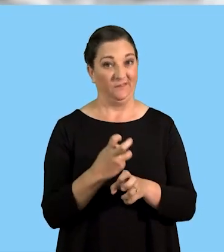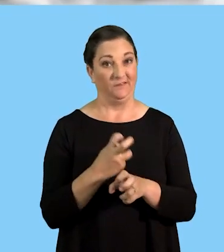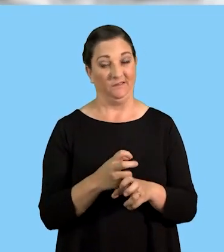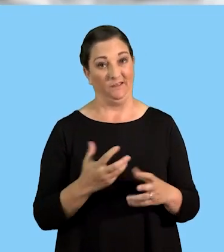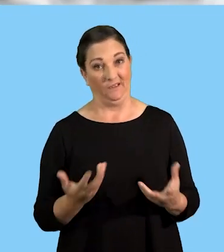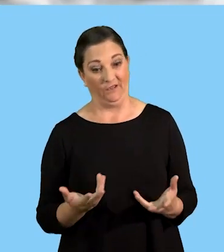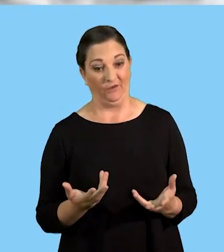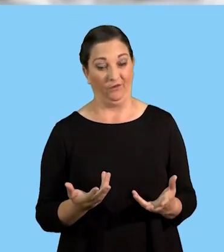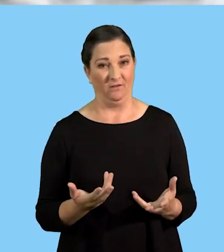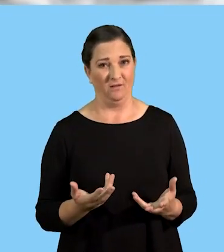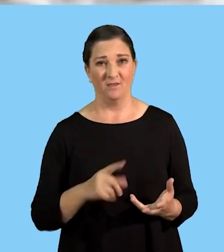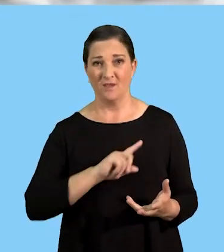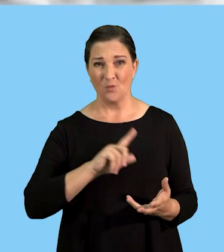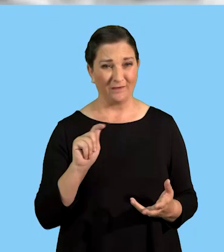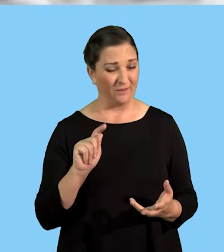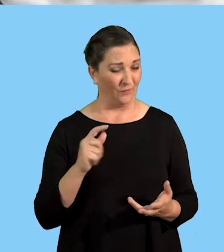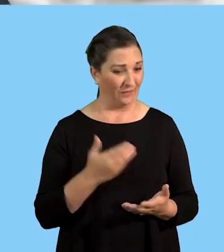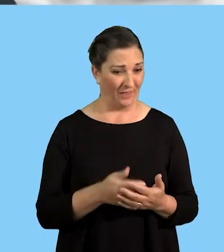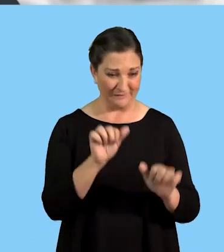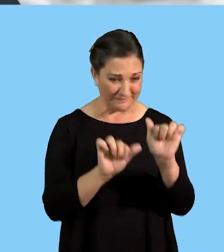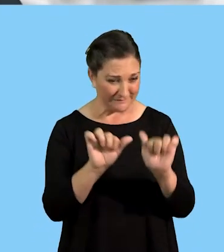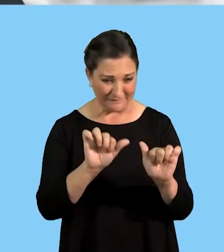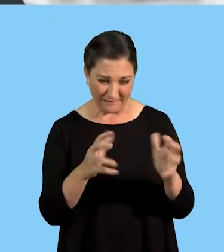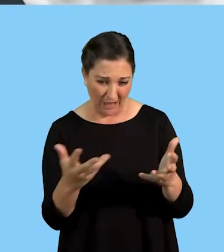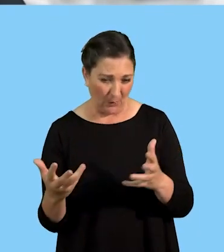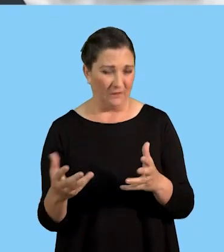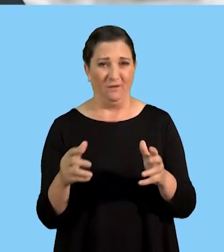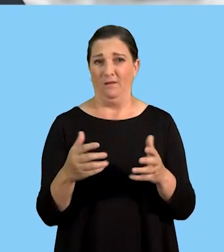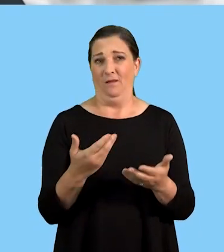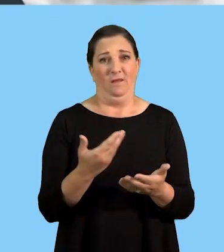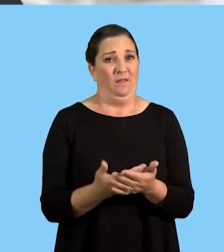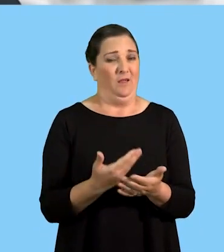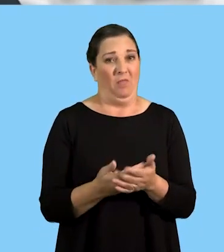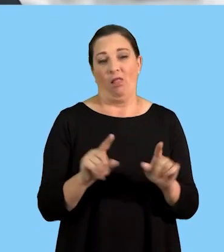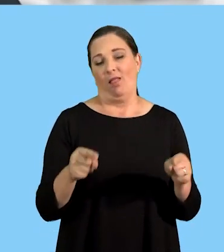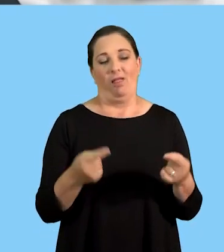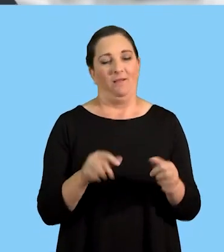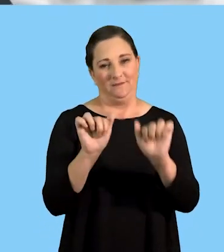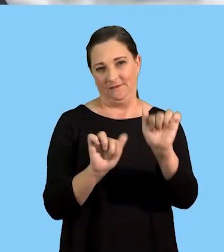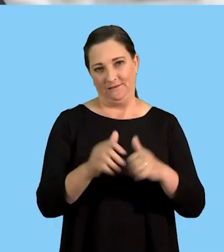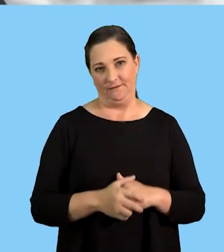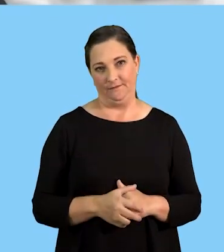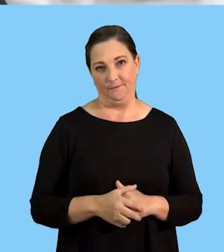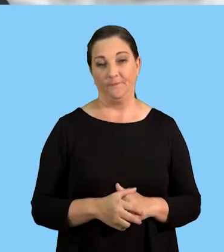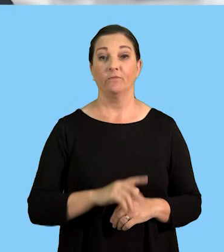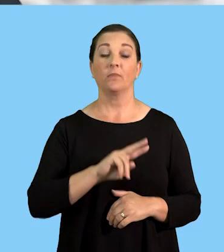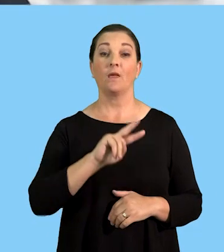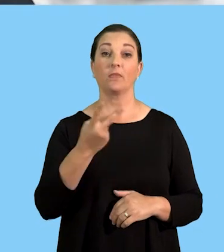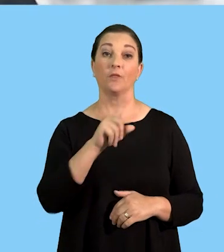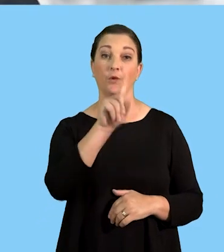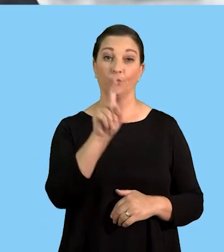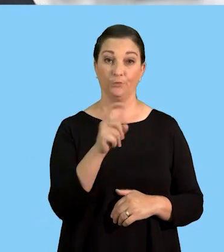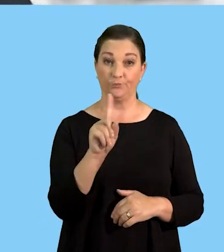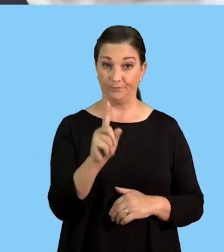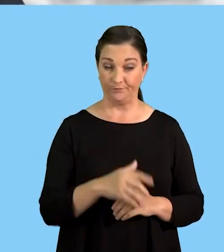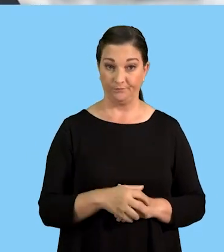difficult for TATO to even assess some of his subordinates' abilities. Then we have another question